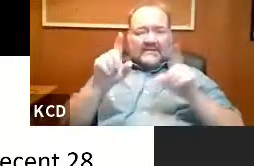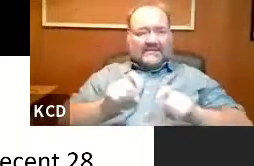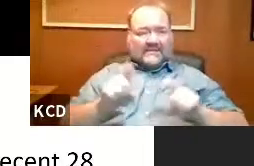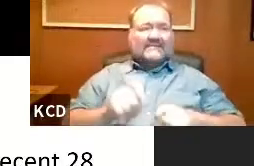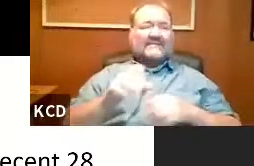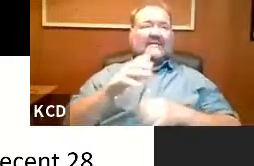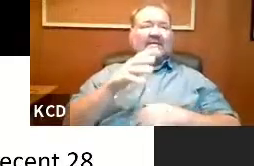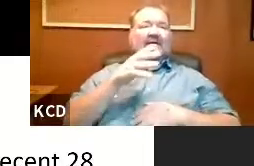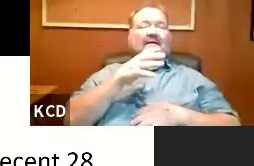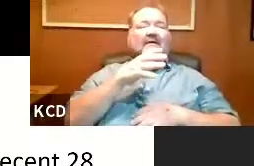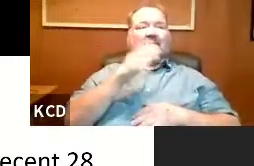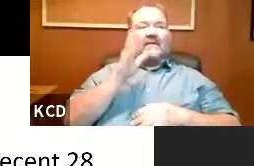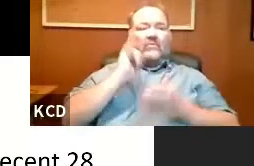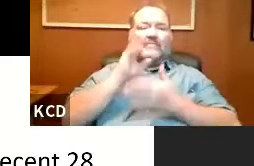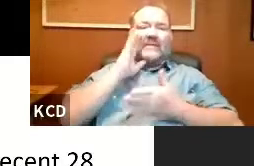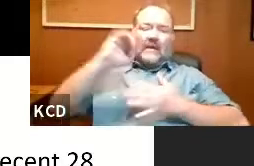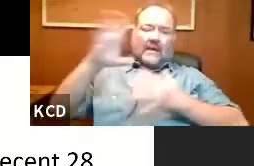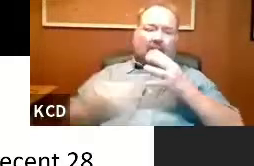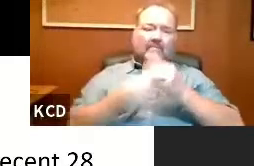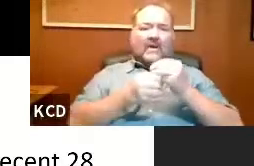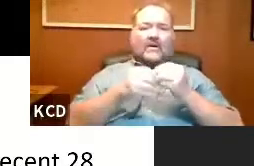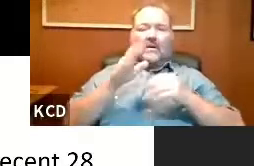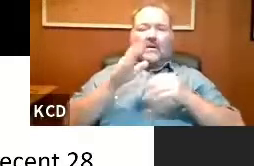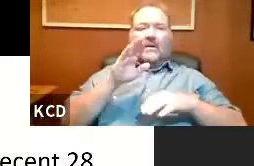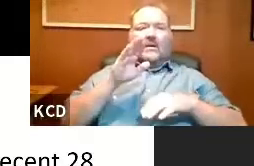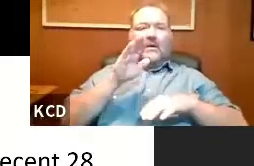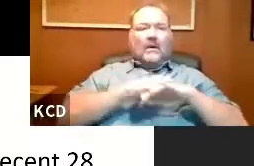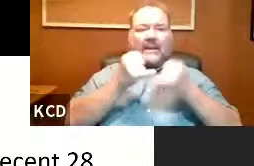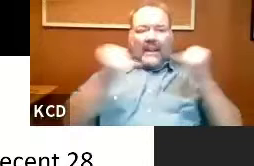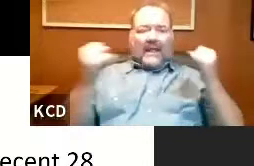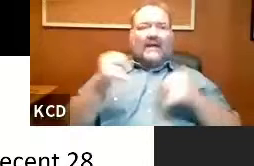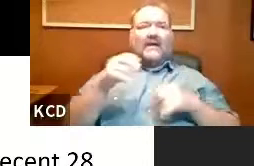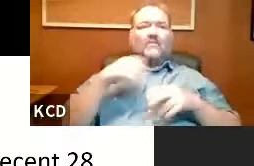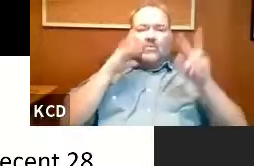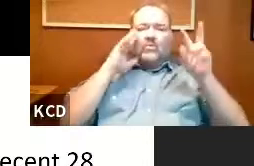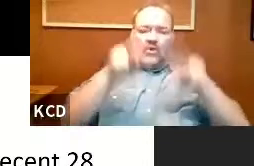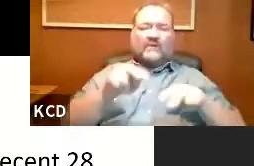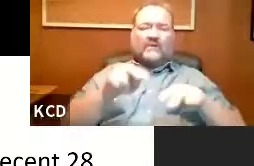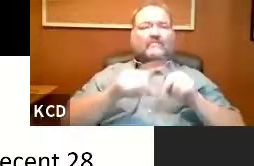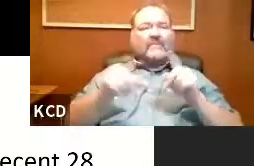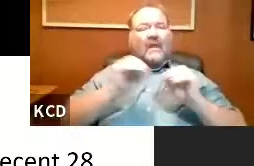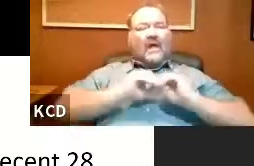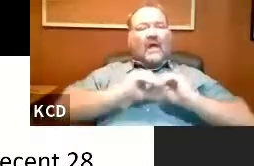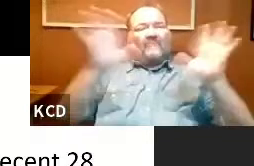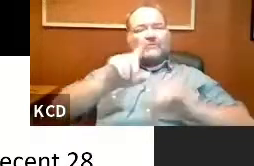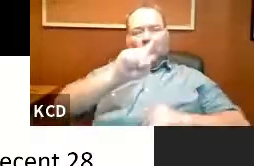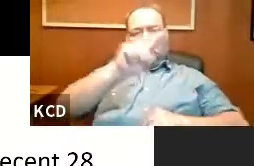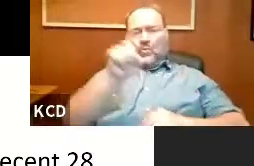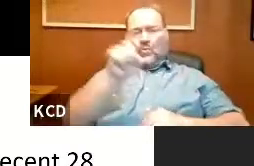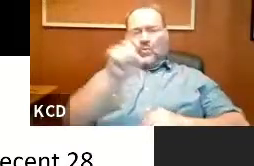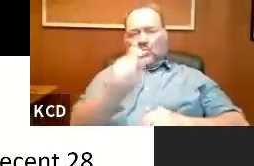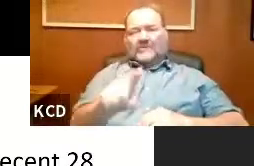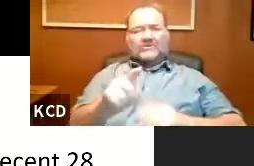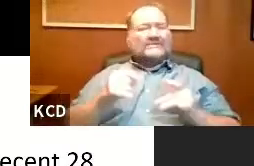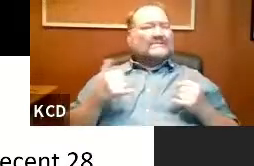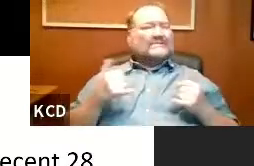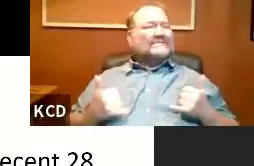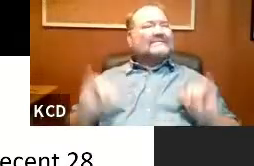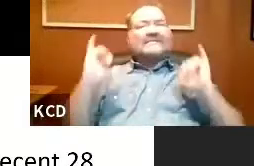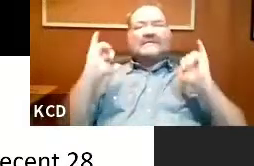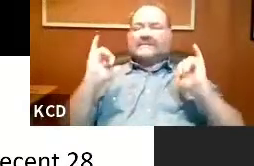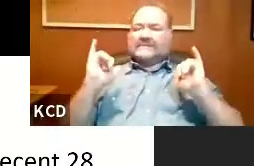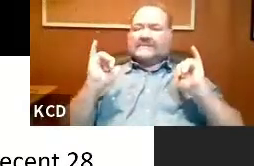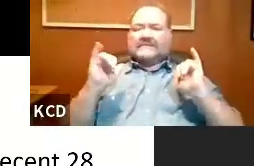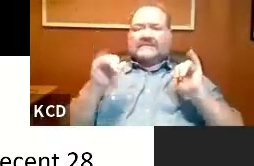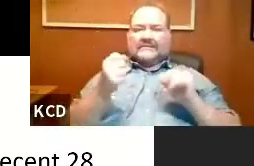and that will be coming online, and we can figure out how we're going to look at that. But there obviously are questions still about